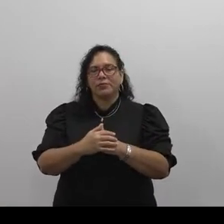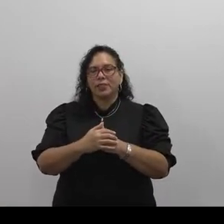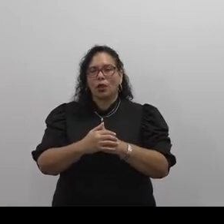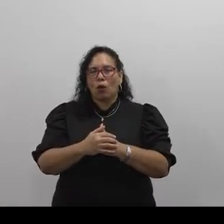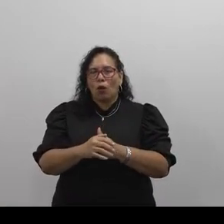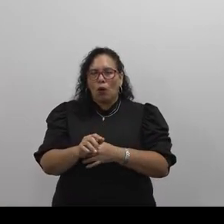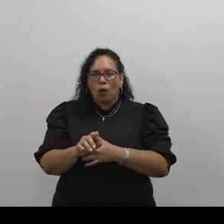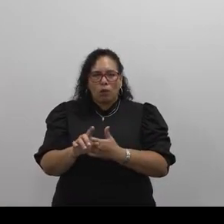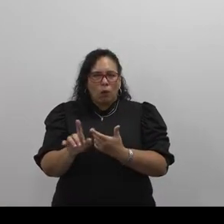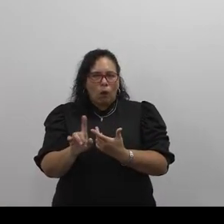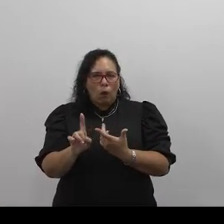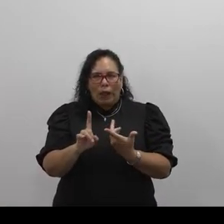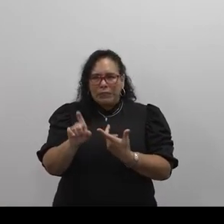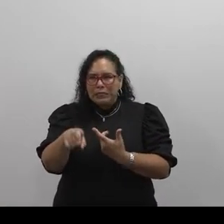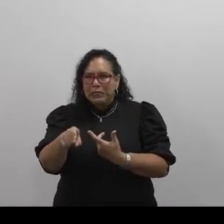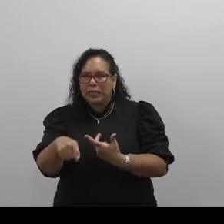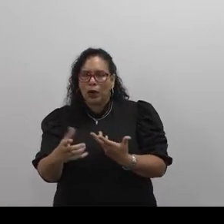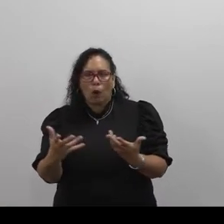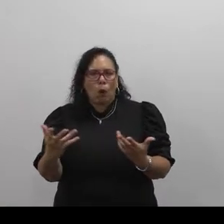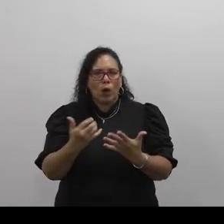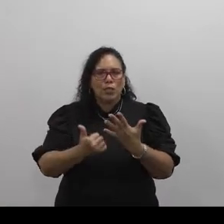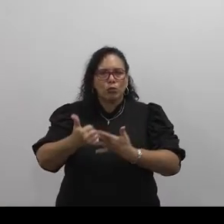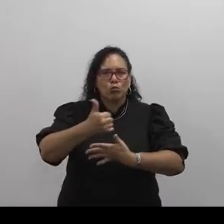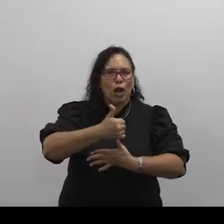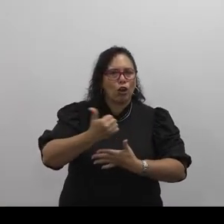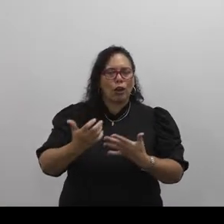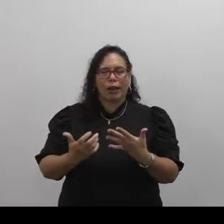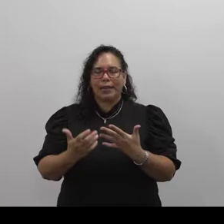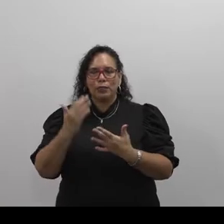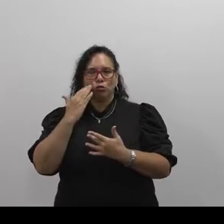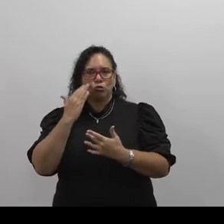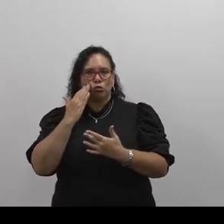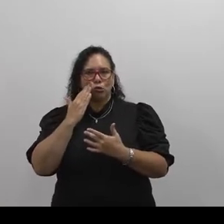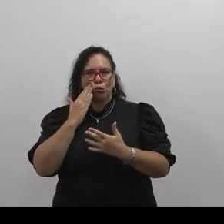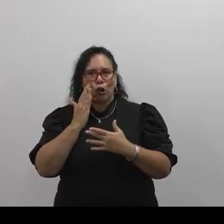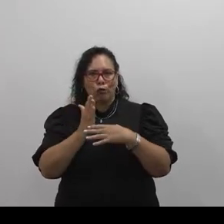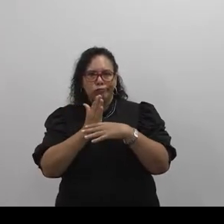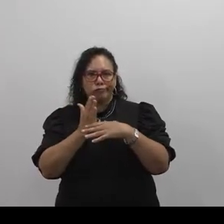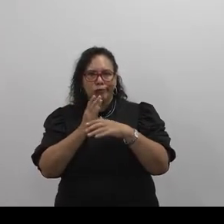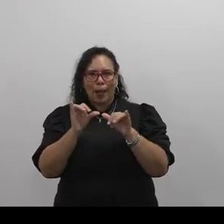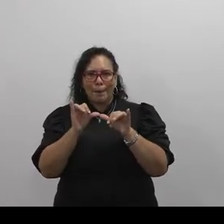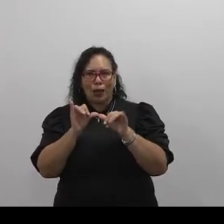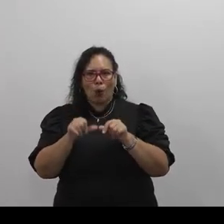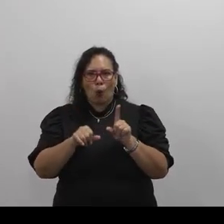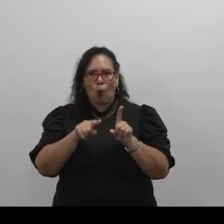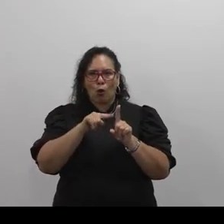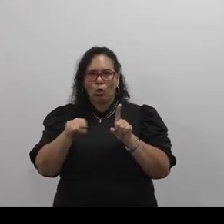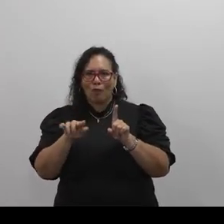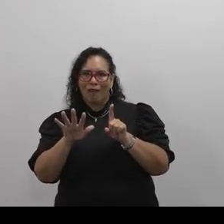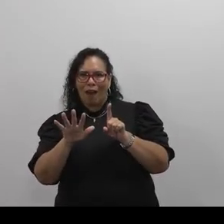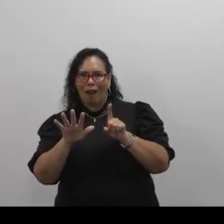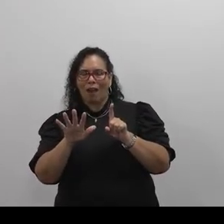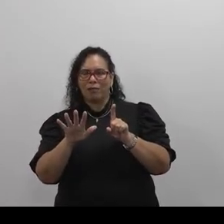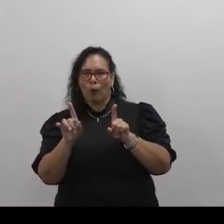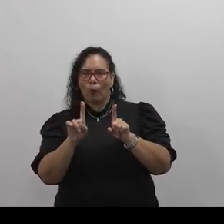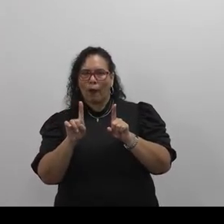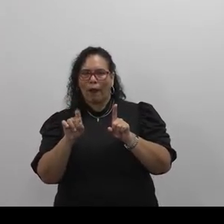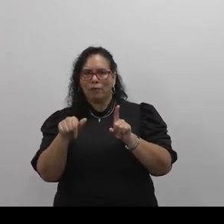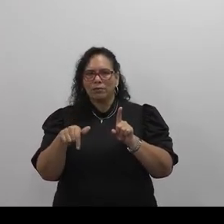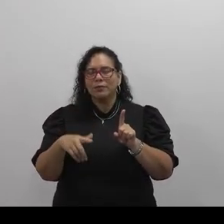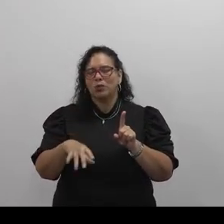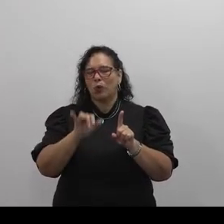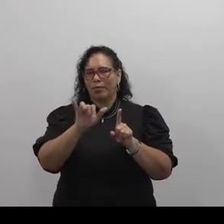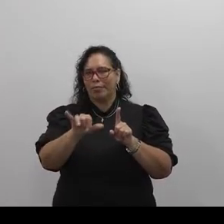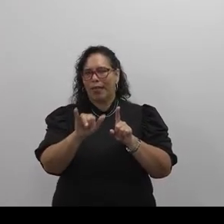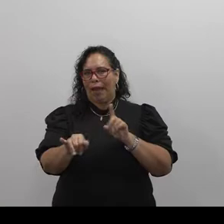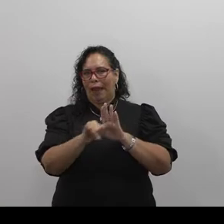that low-hanging fruit? What should the priorities look like on a scale of 1 to 5? So that particular report identifies every one of these different